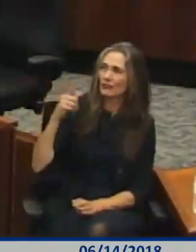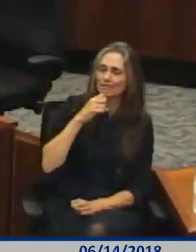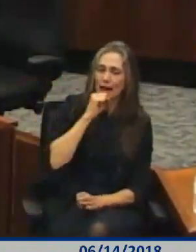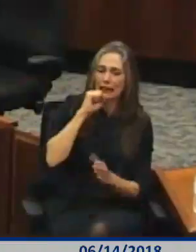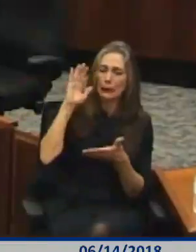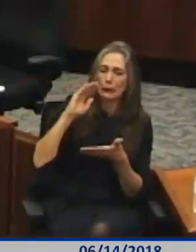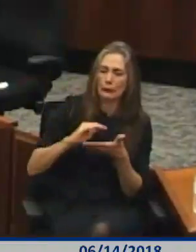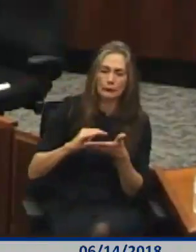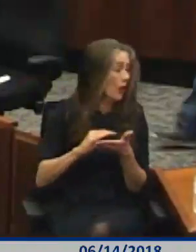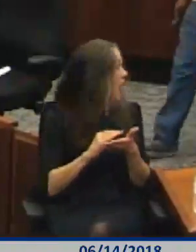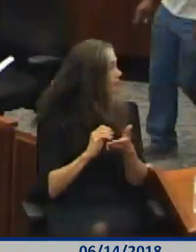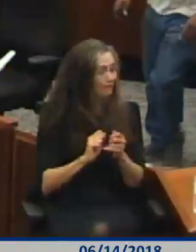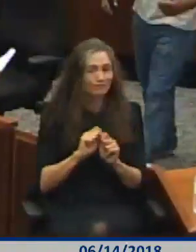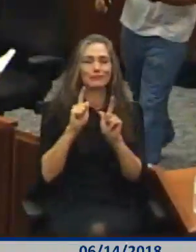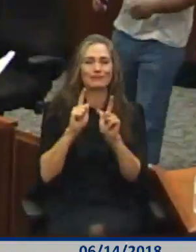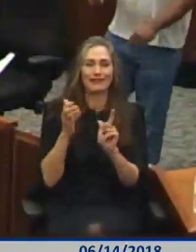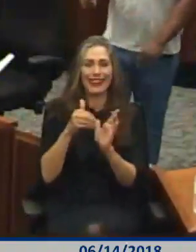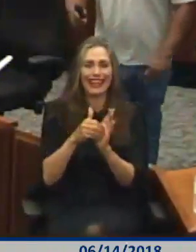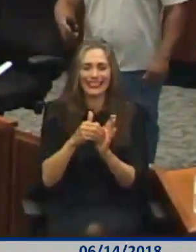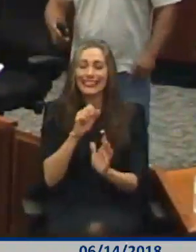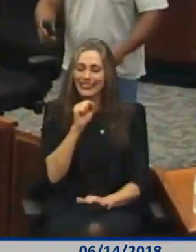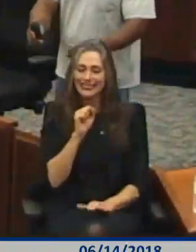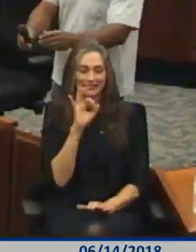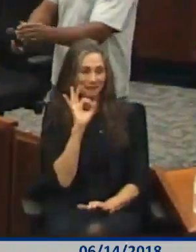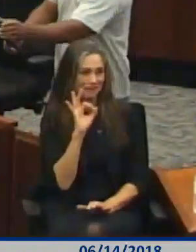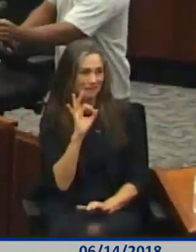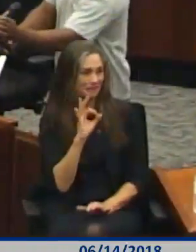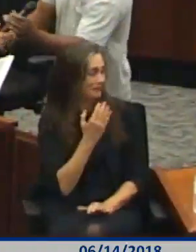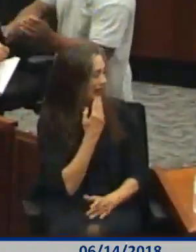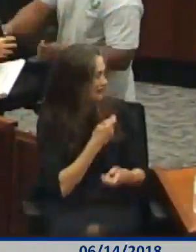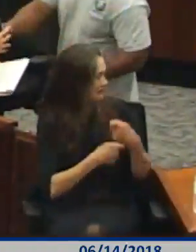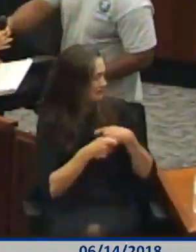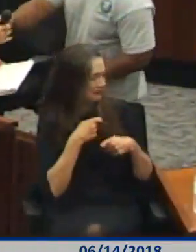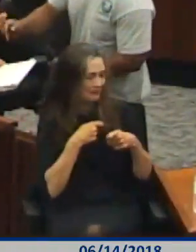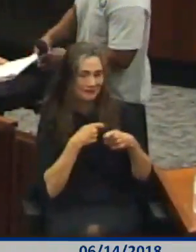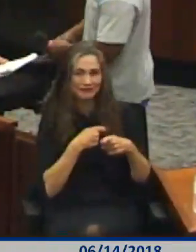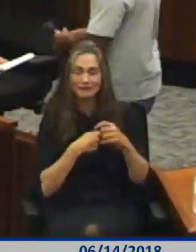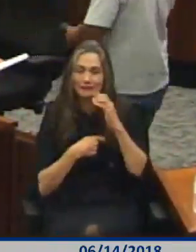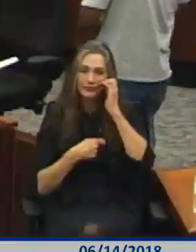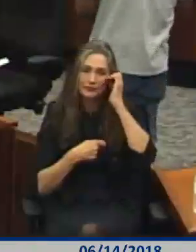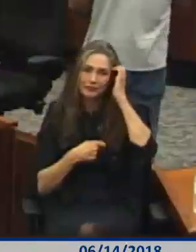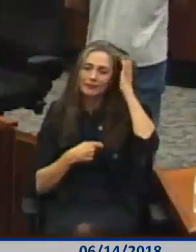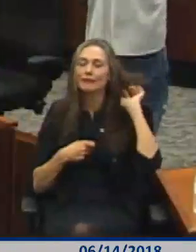I'm not going to hear that. There it is. Oh, good deal.